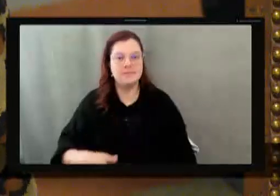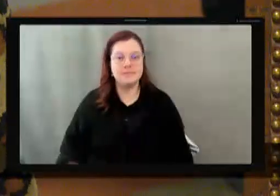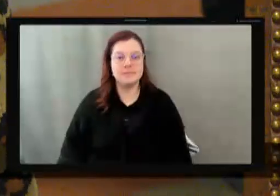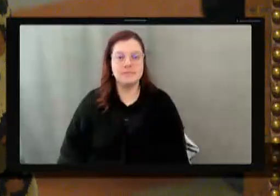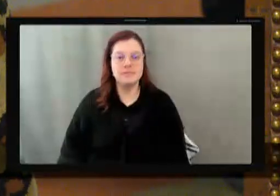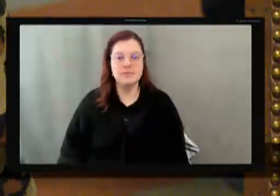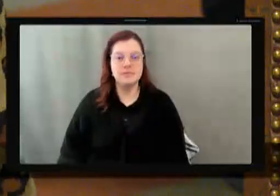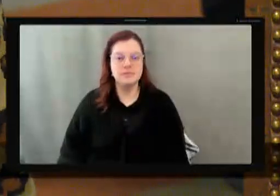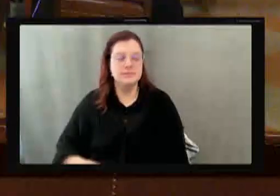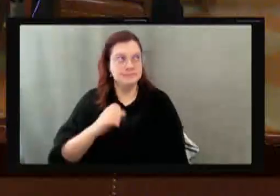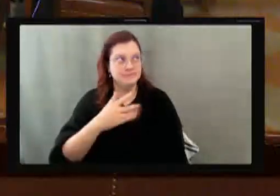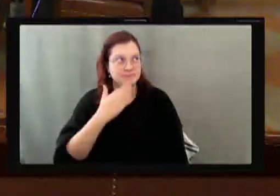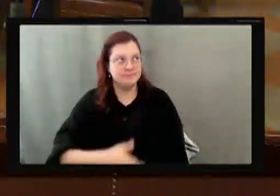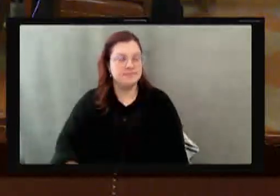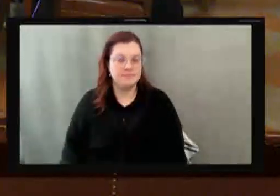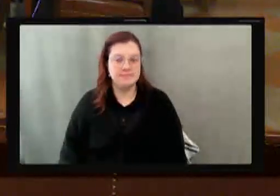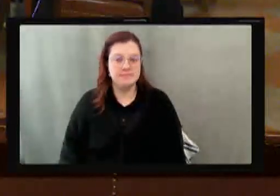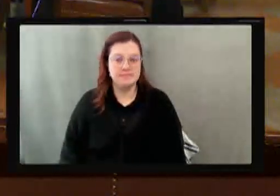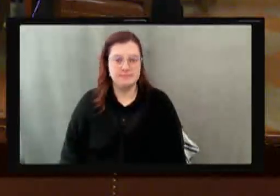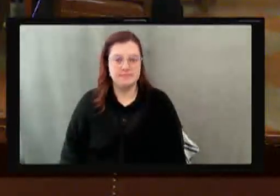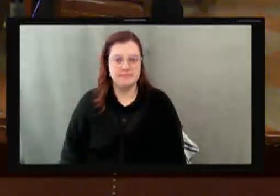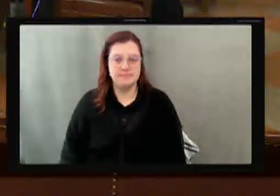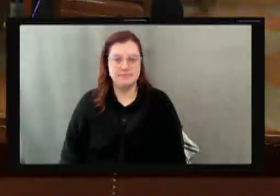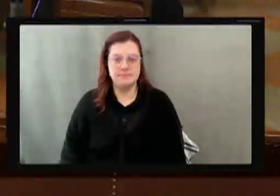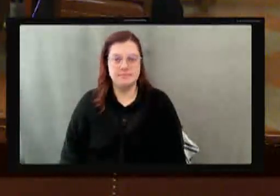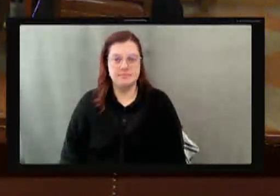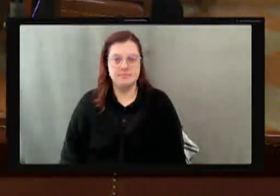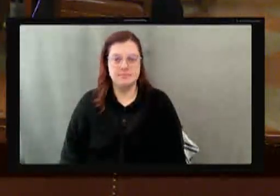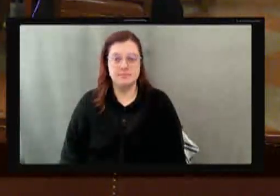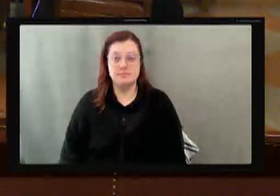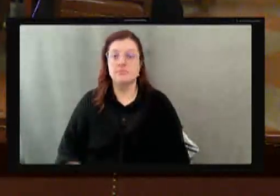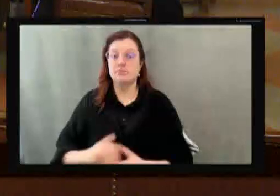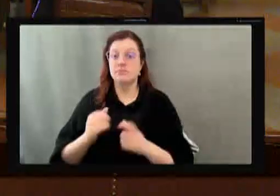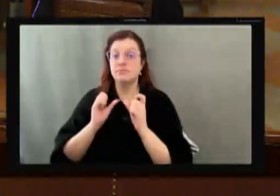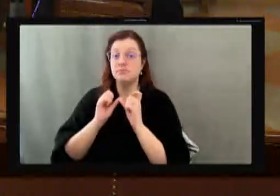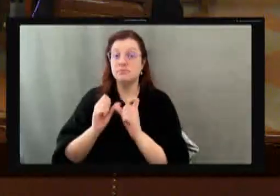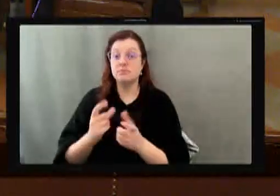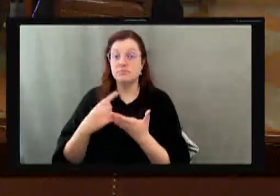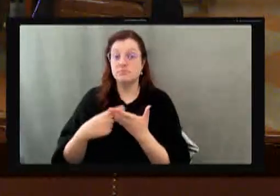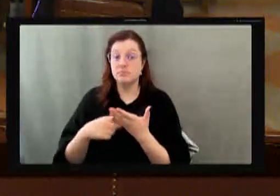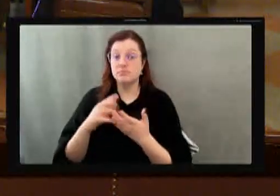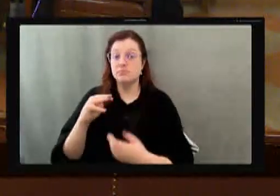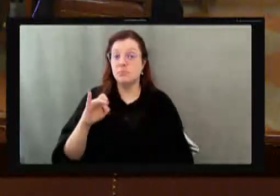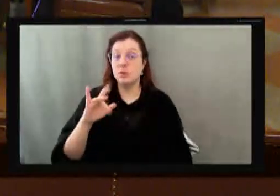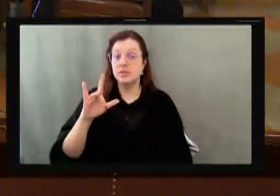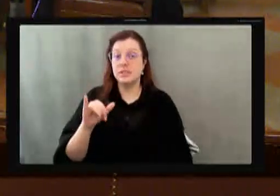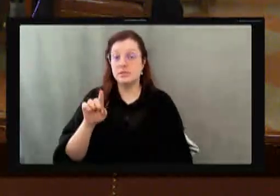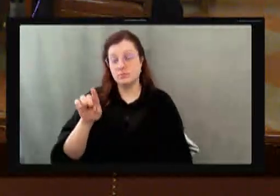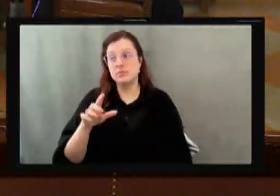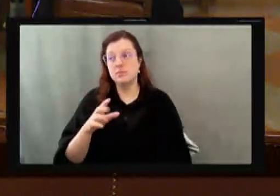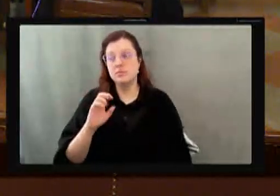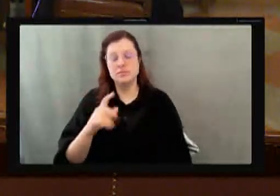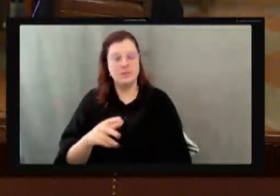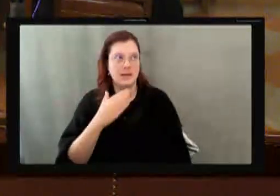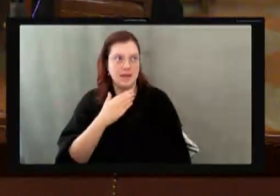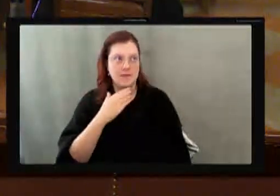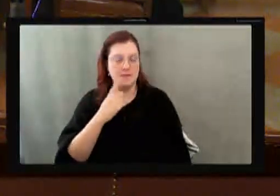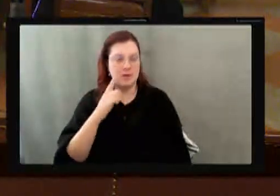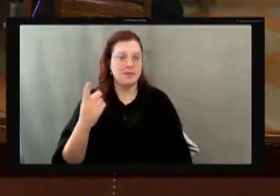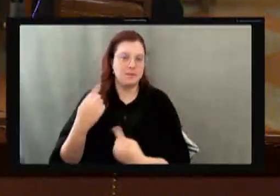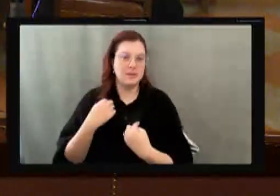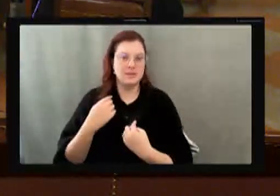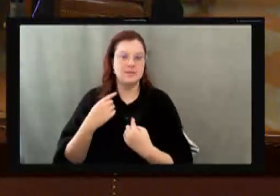you. That's all. Thank you. Any further discussion? Councilman Mosley. Yeah, thank you for coming here today,